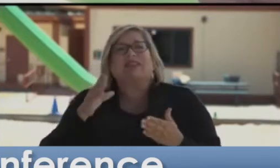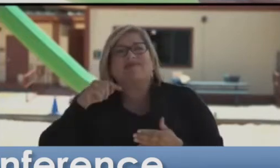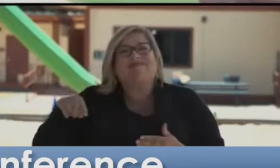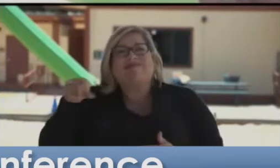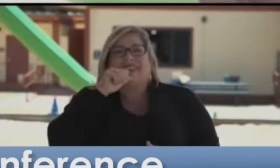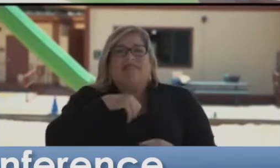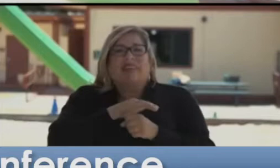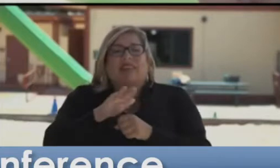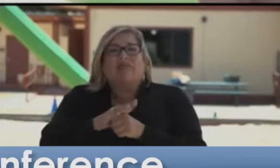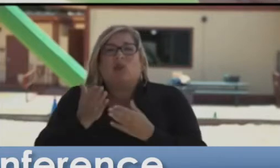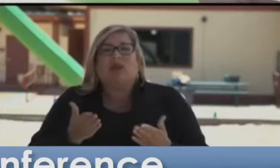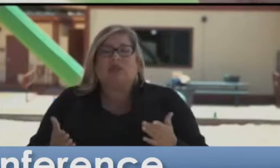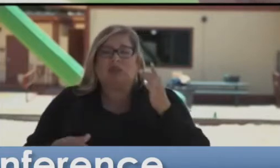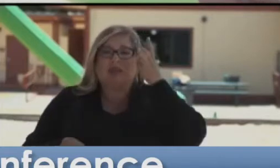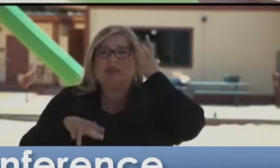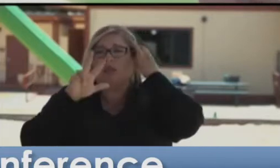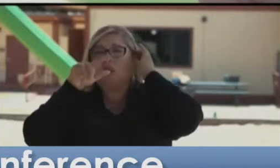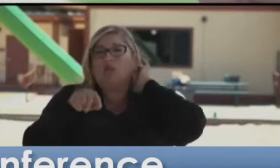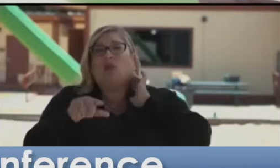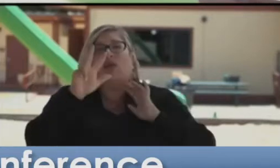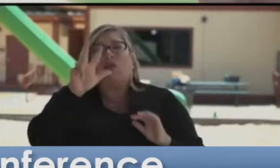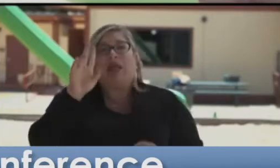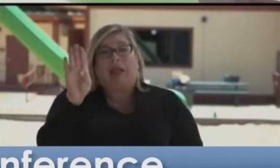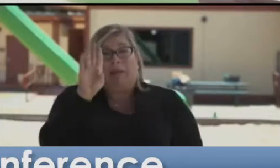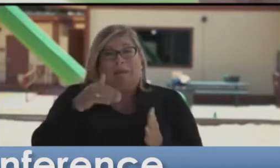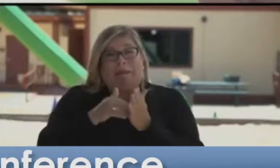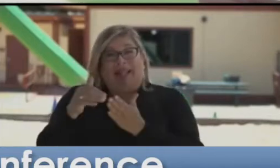under-resourced. $3.3 billion,